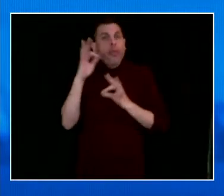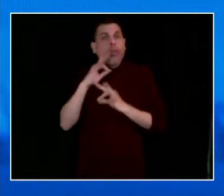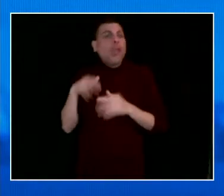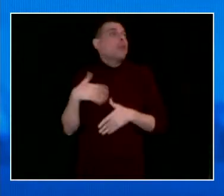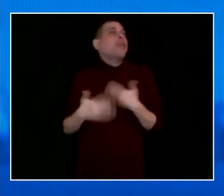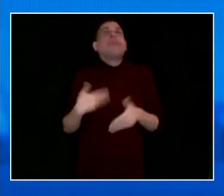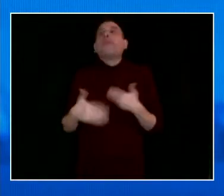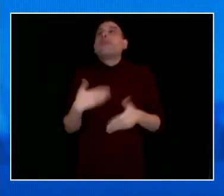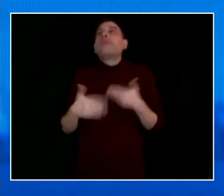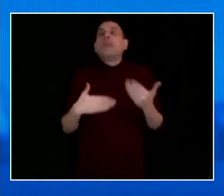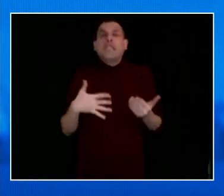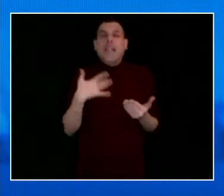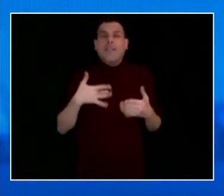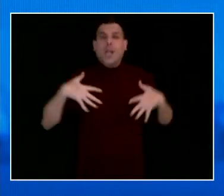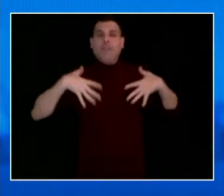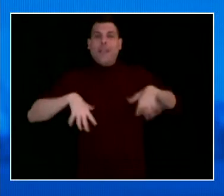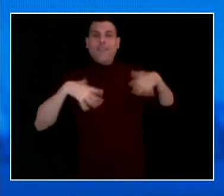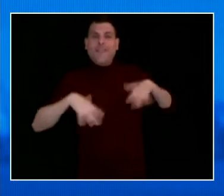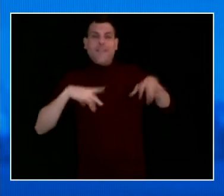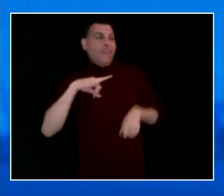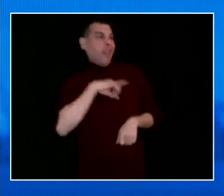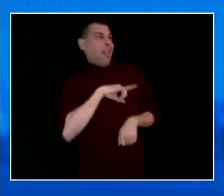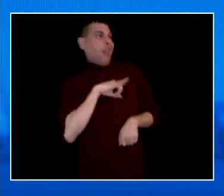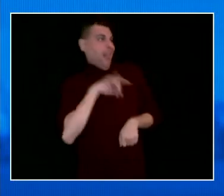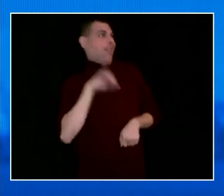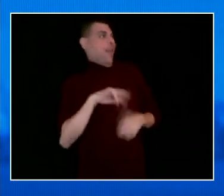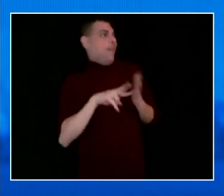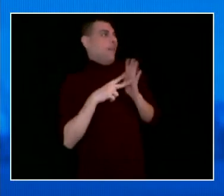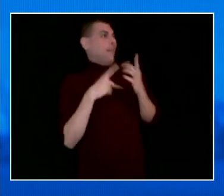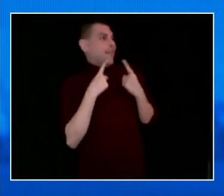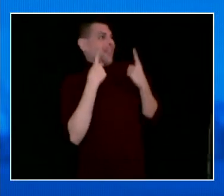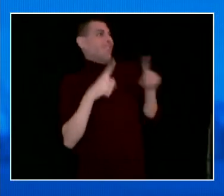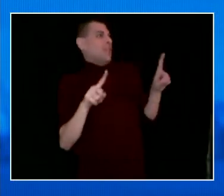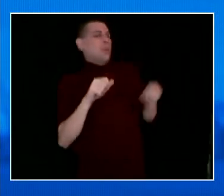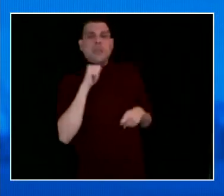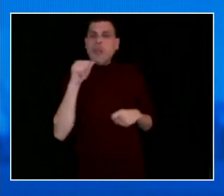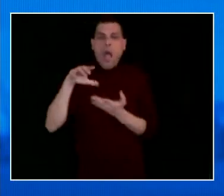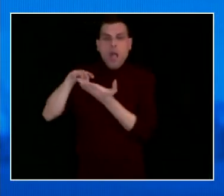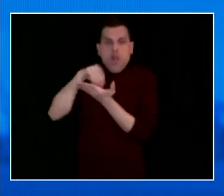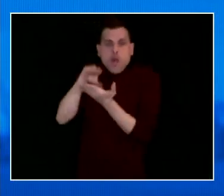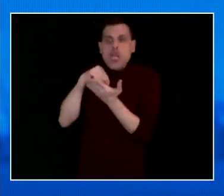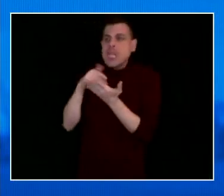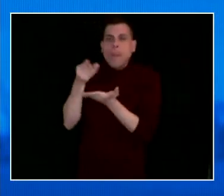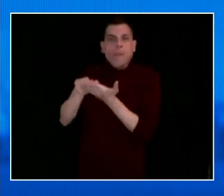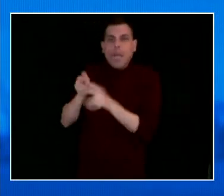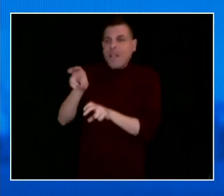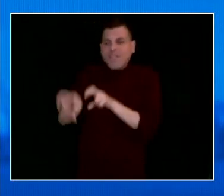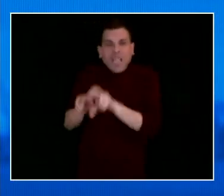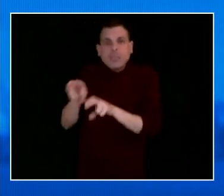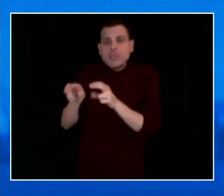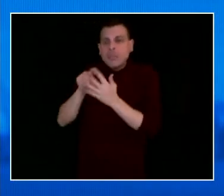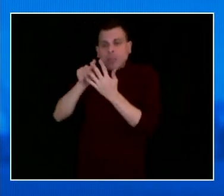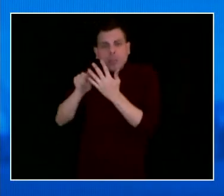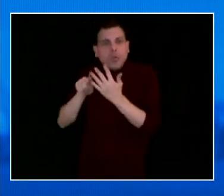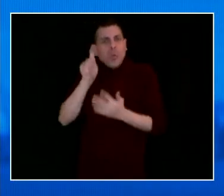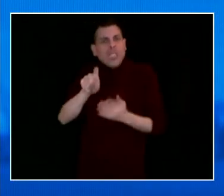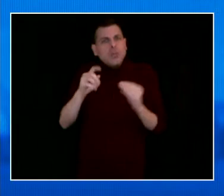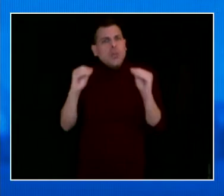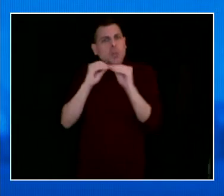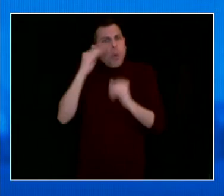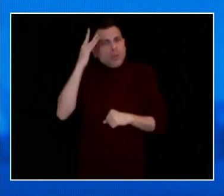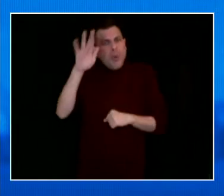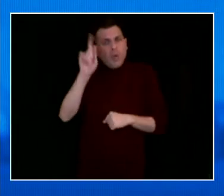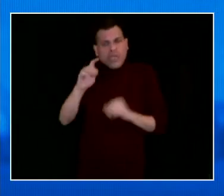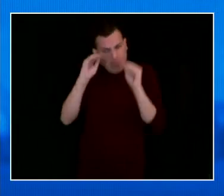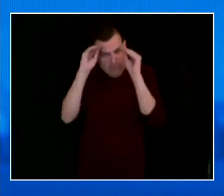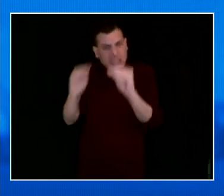clothing, not in their bank accounts and their investments. We need to teach them better with their money. Today, I'm setting an important